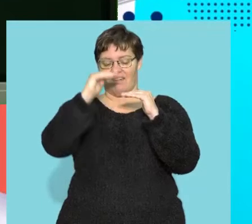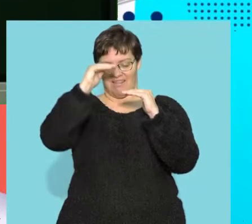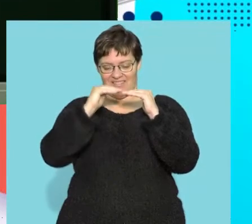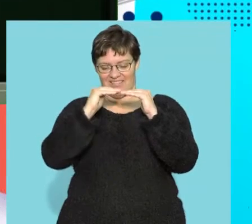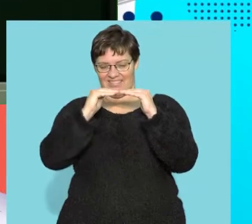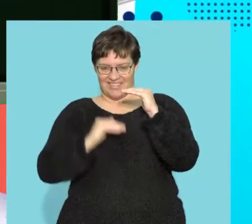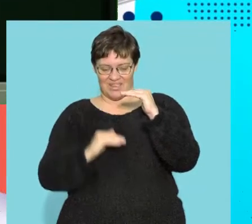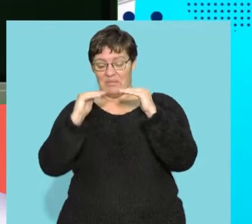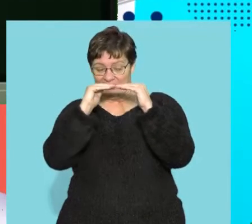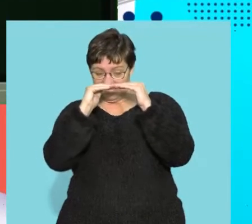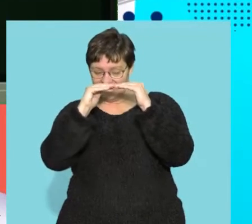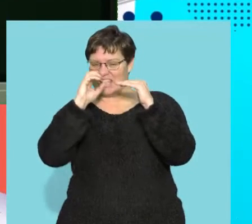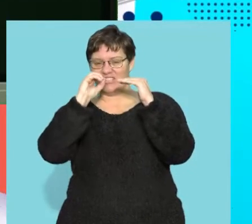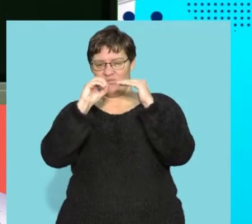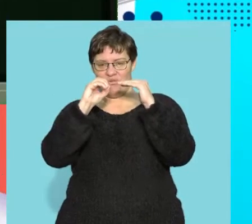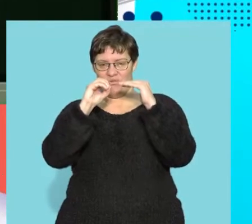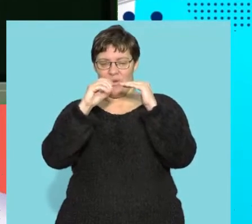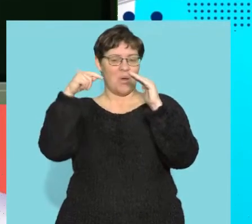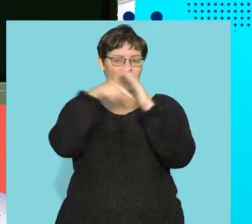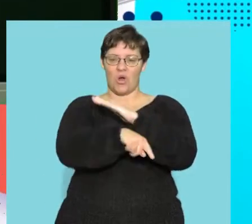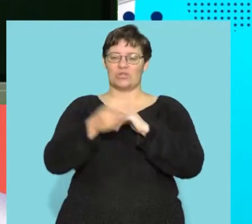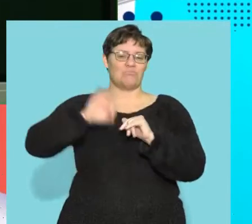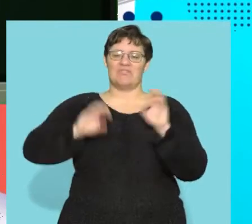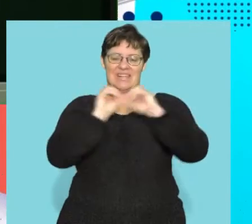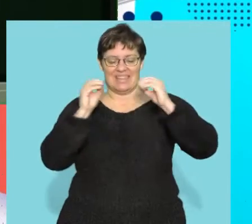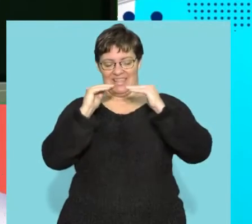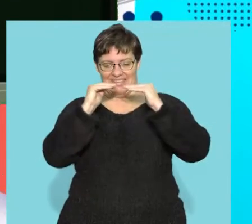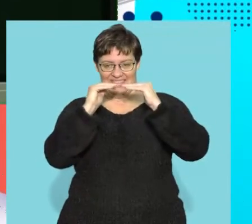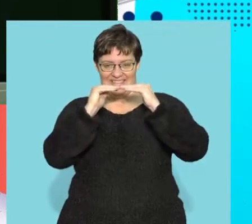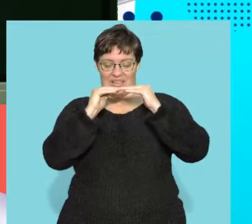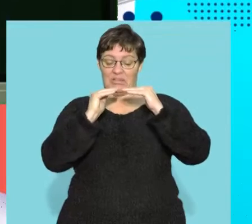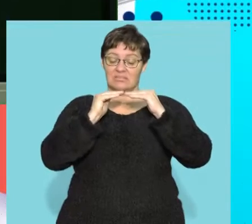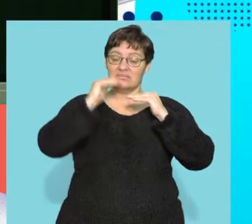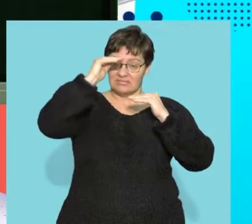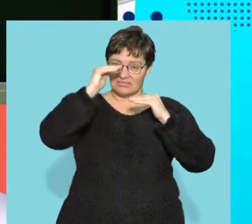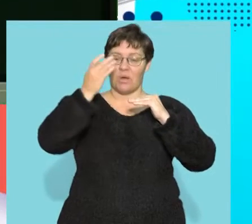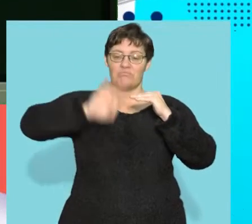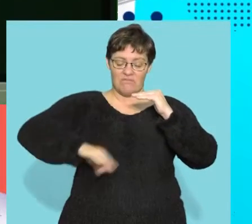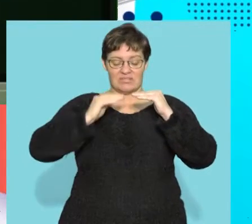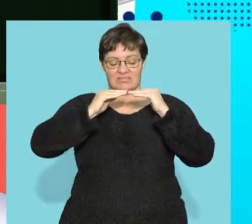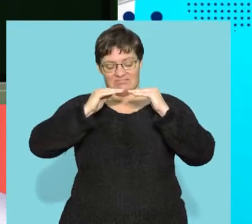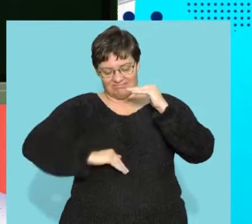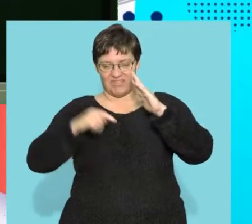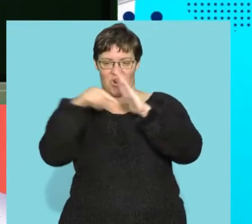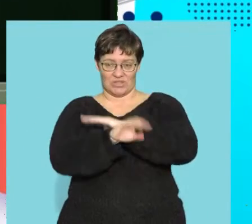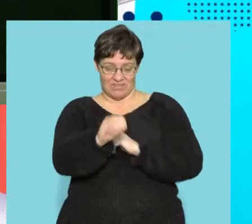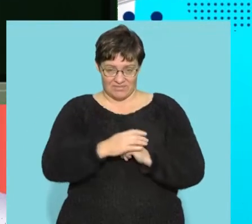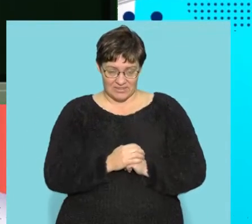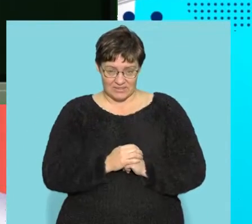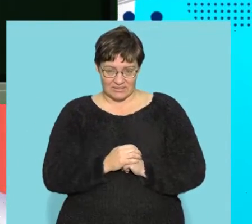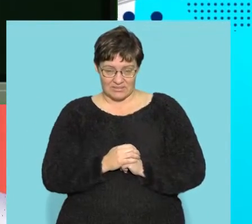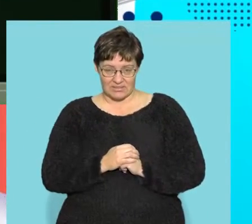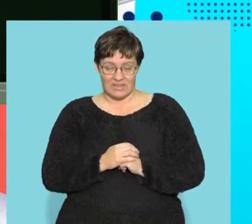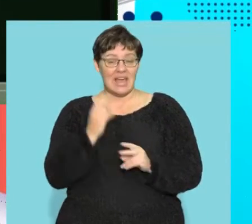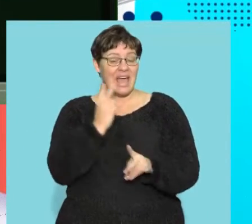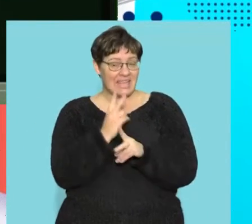If you manufacture below the break-even point, you're making a loss. So what is my break-even point? Once again,